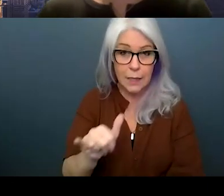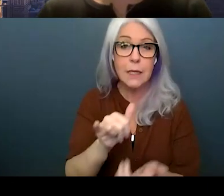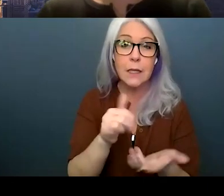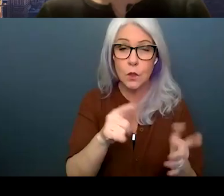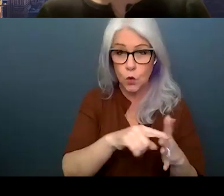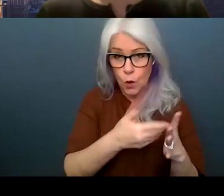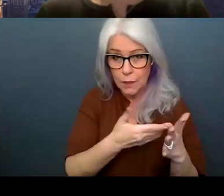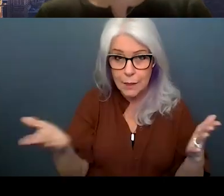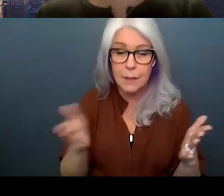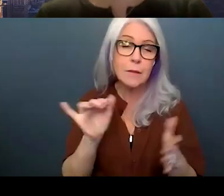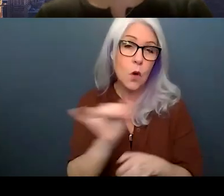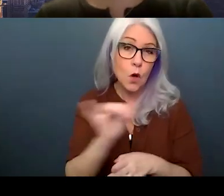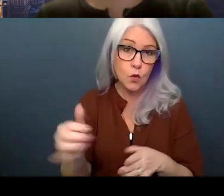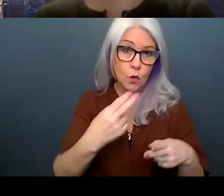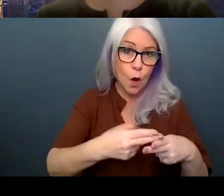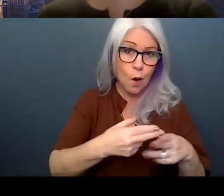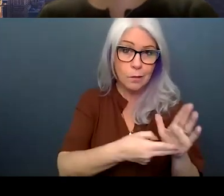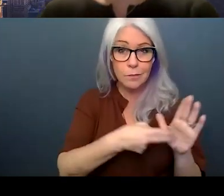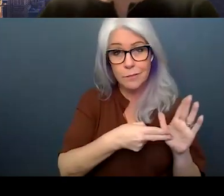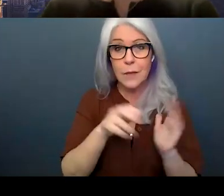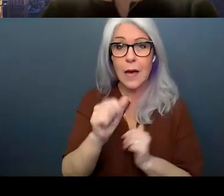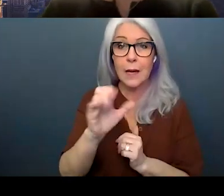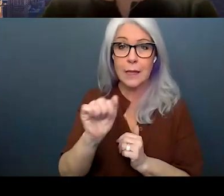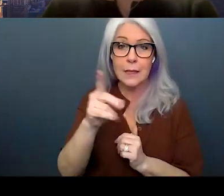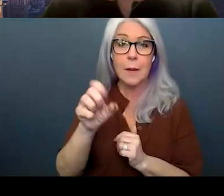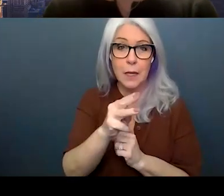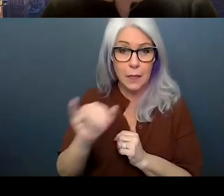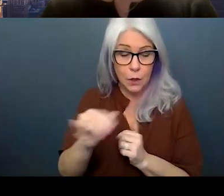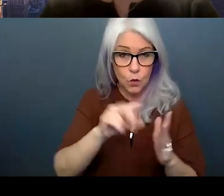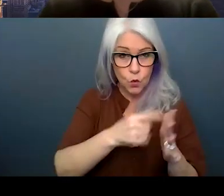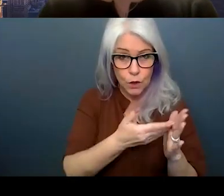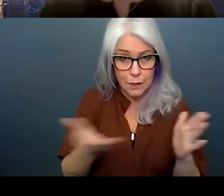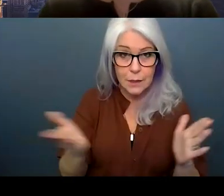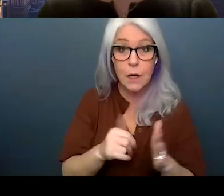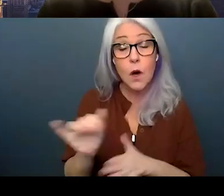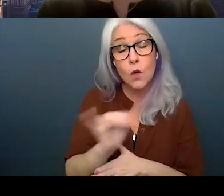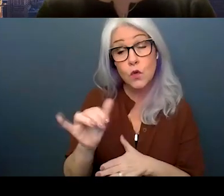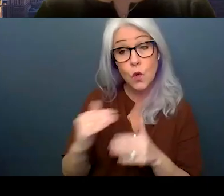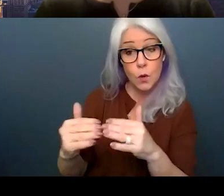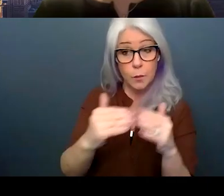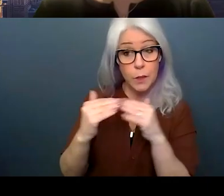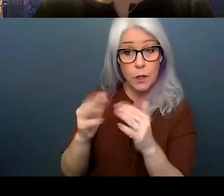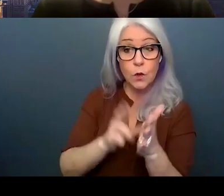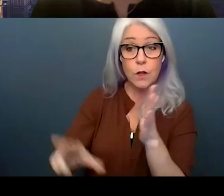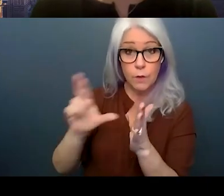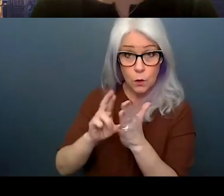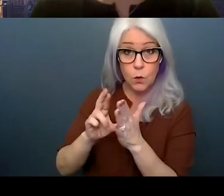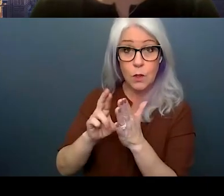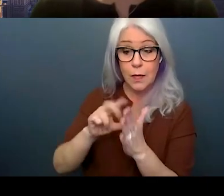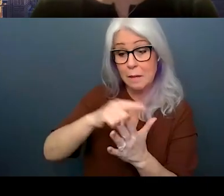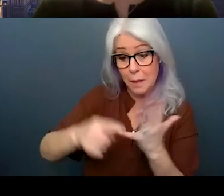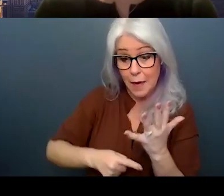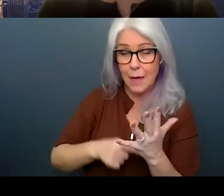sources. And many scholarly sources are what's known as peer-reviewed. All these terms can